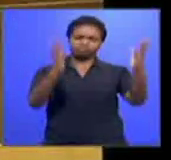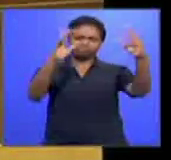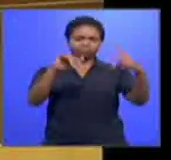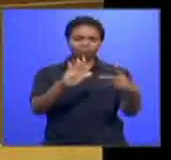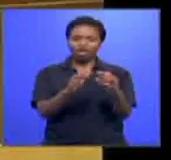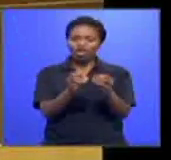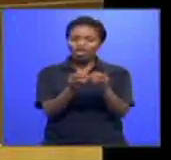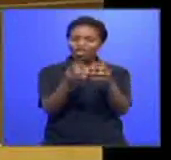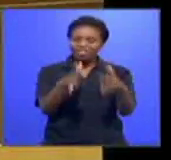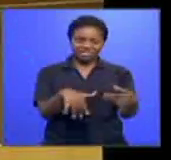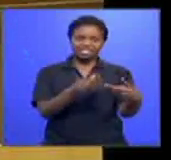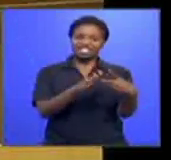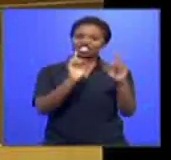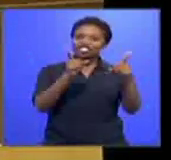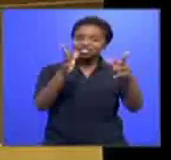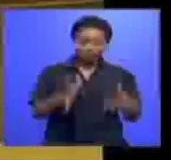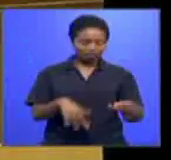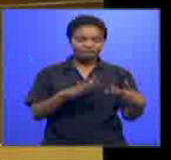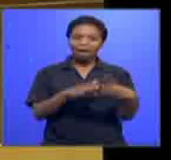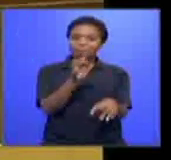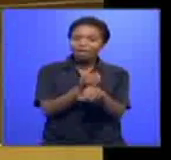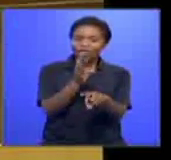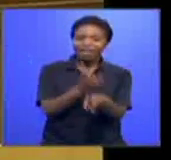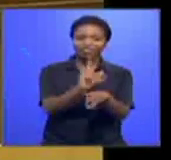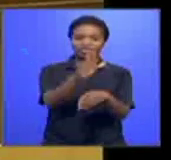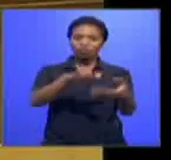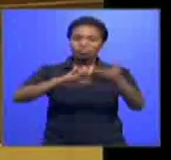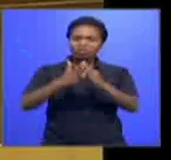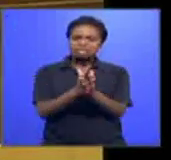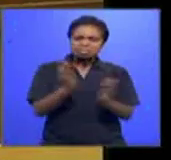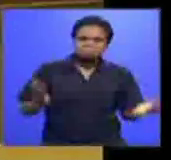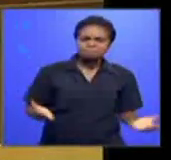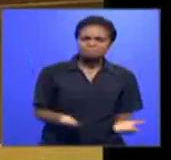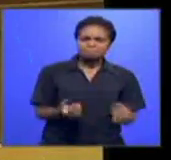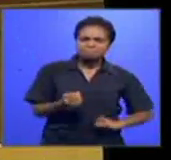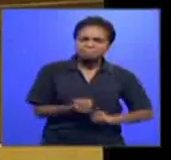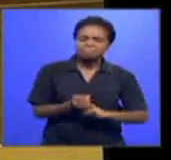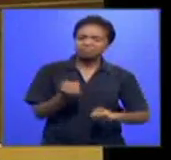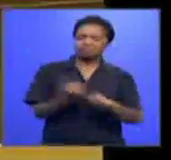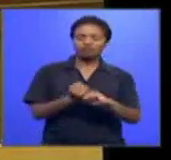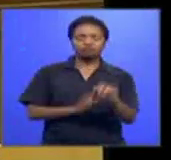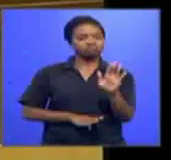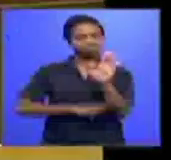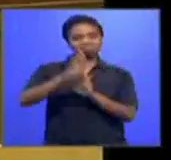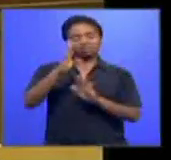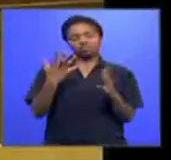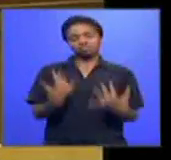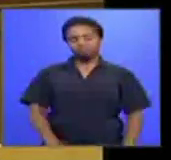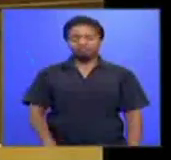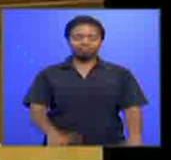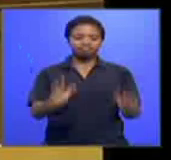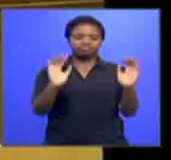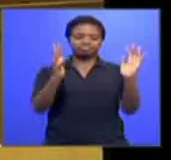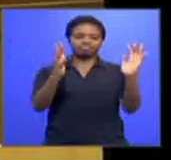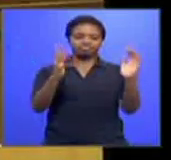and communities for the continued improvement. We congratulate